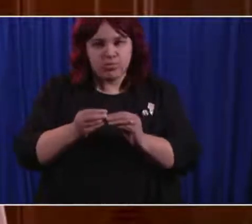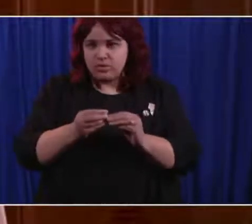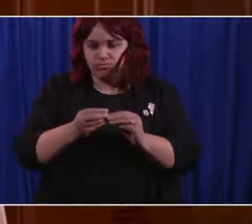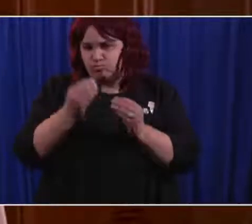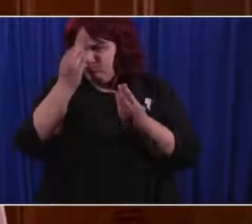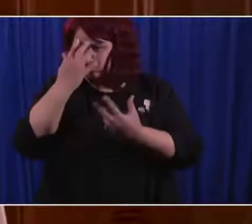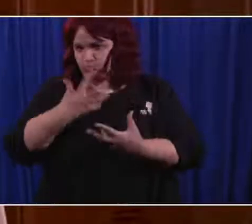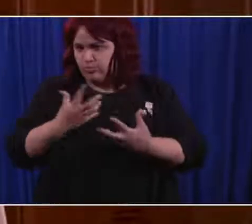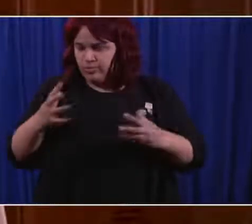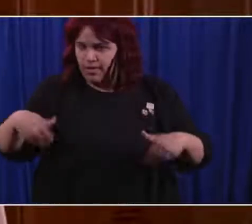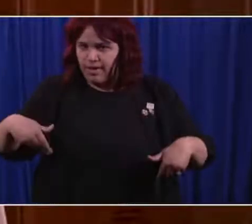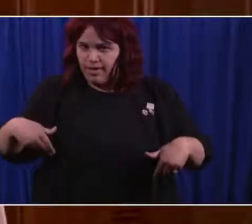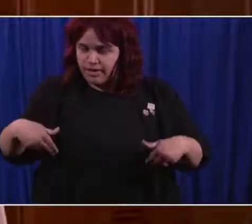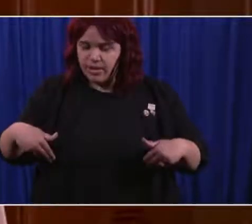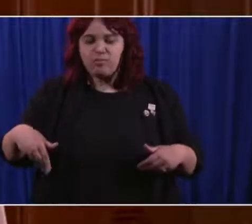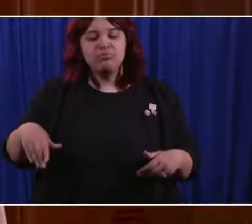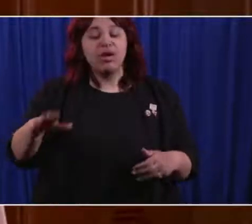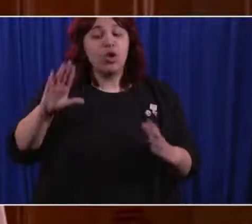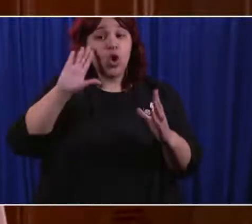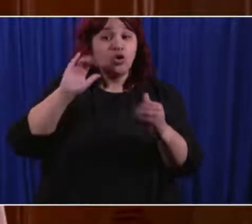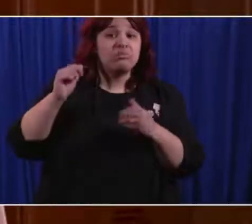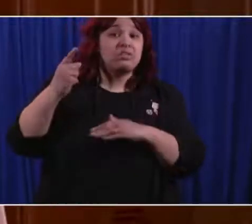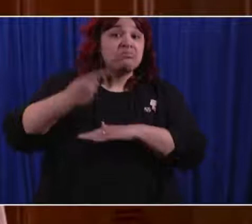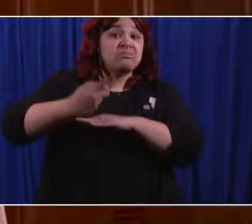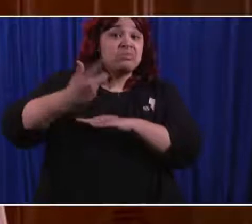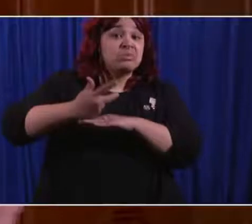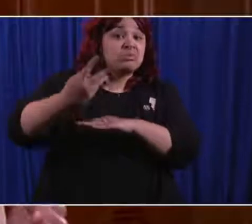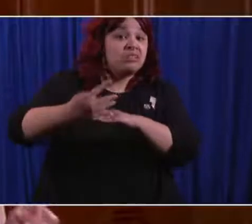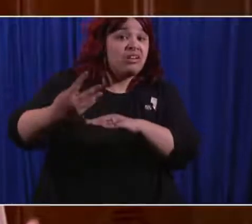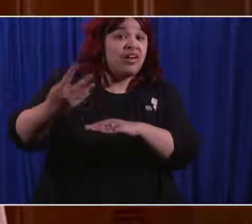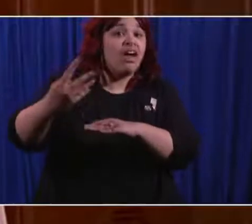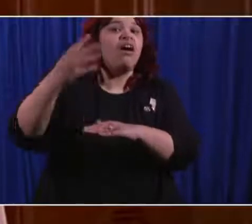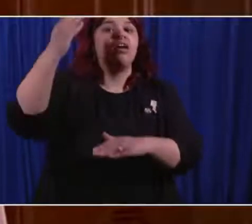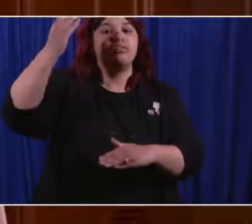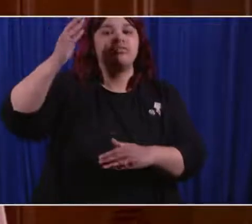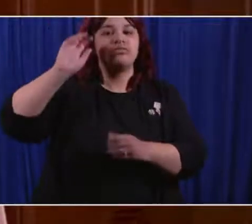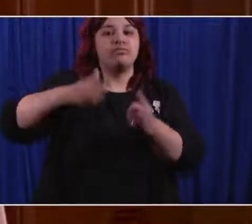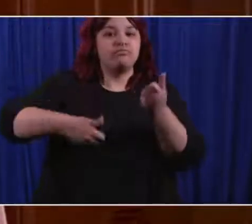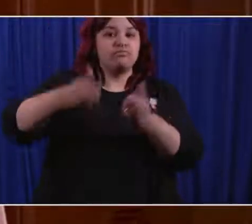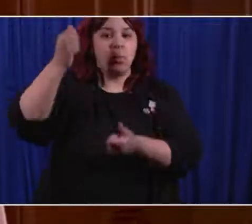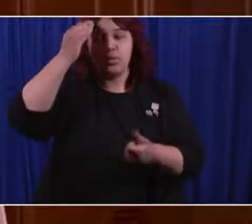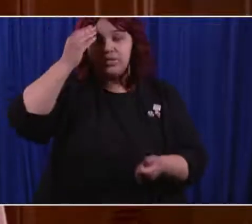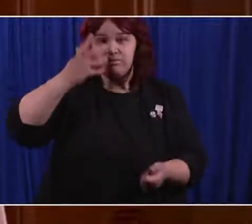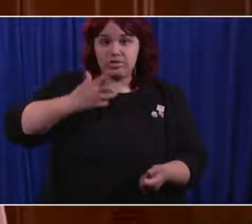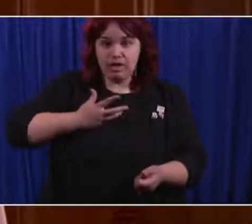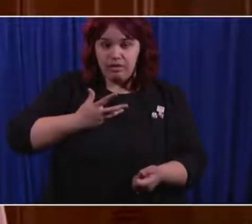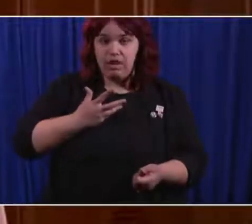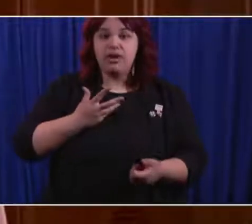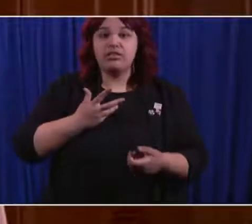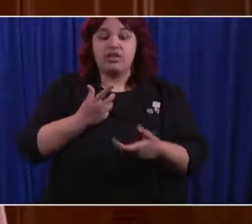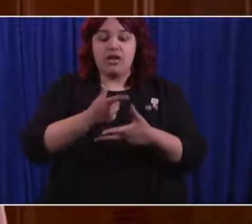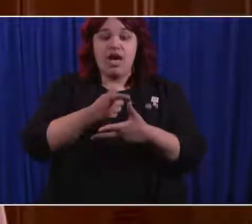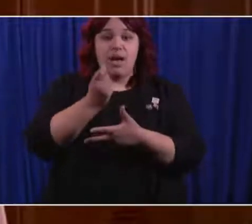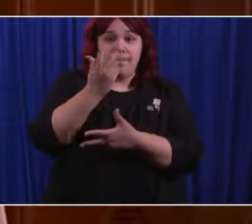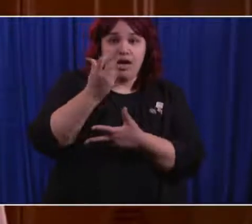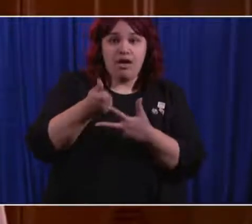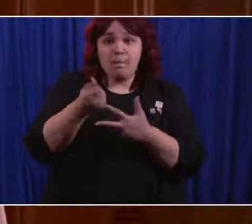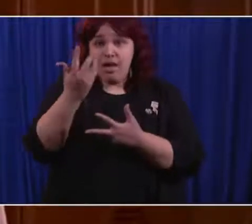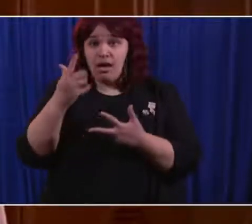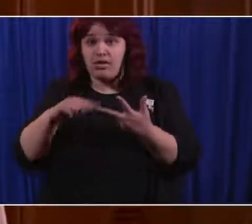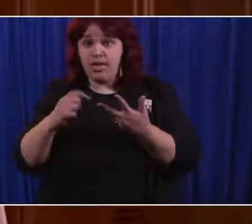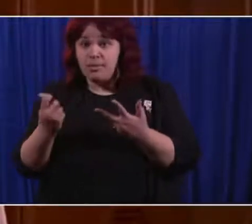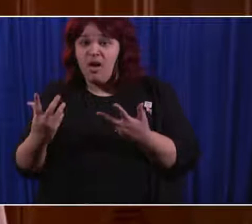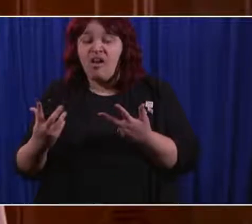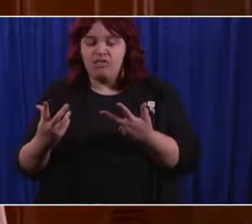we'll find that out in the next several days, and we'll be able to see what Johnson & Johnson is going to be for next week.